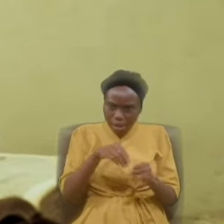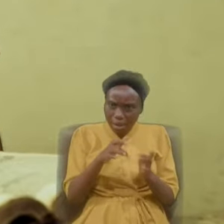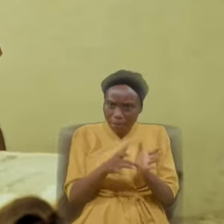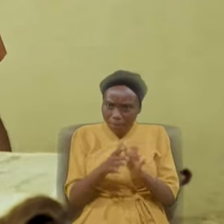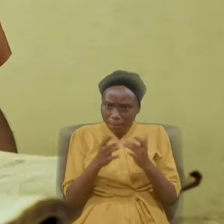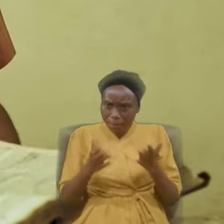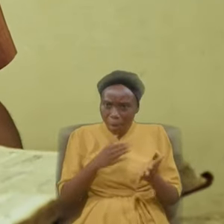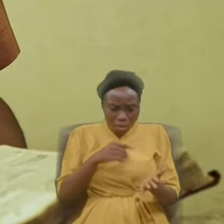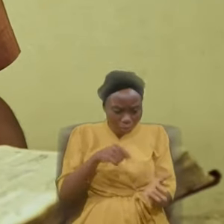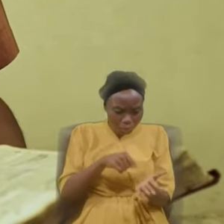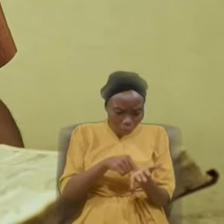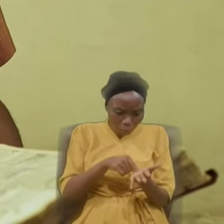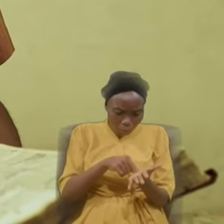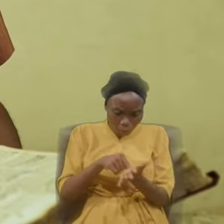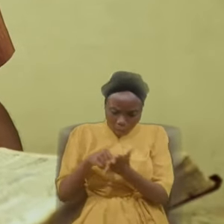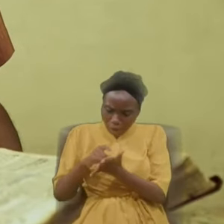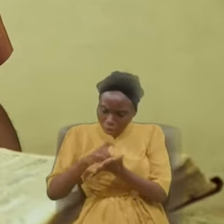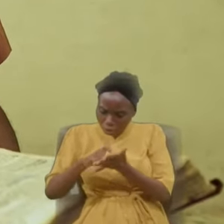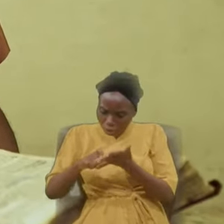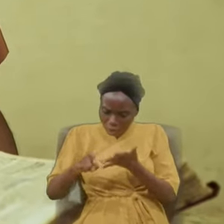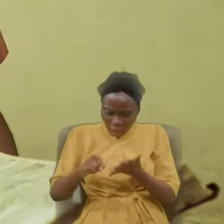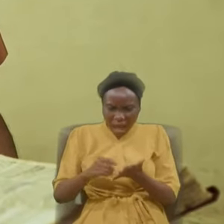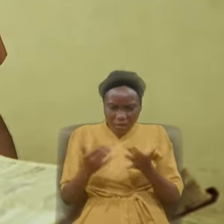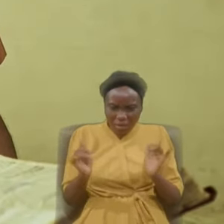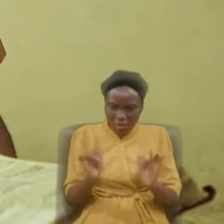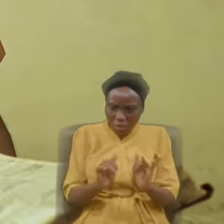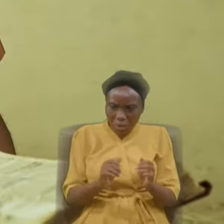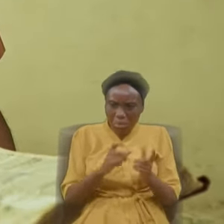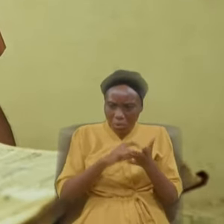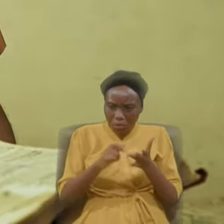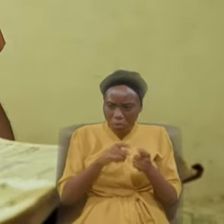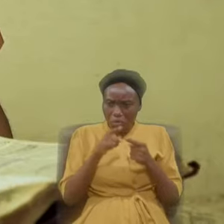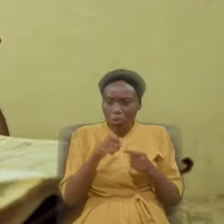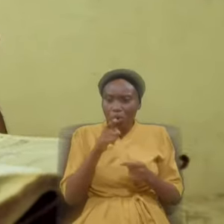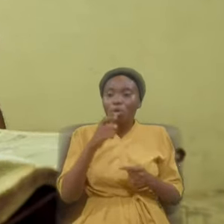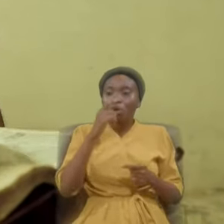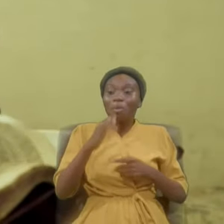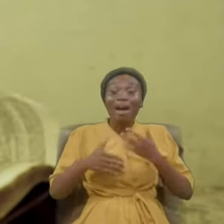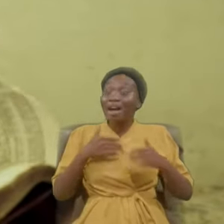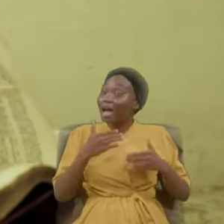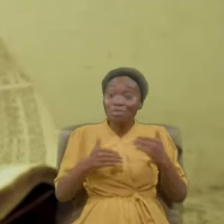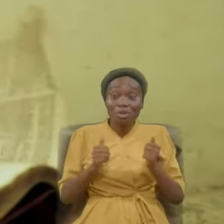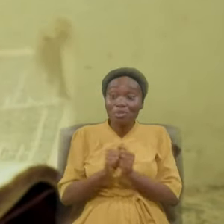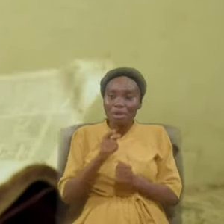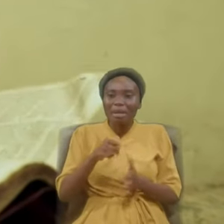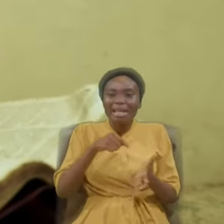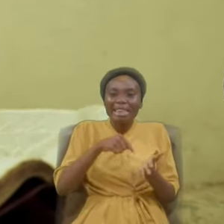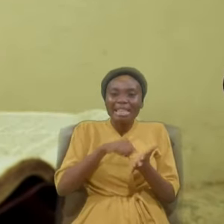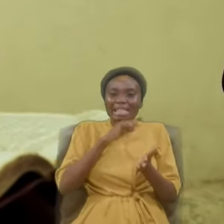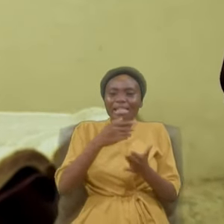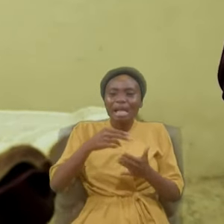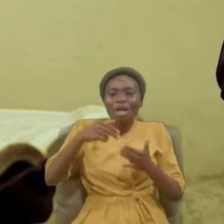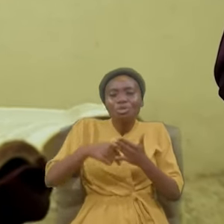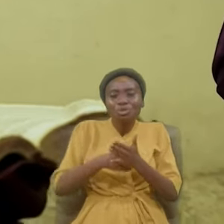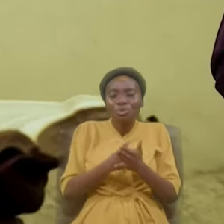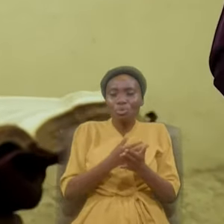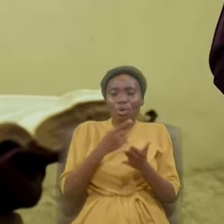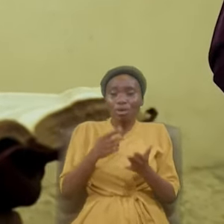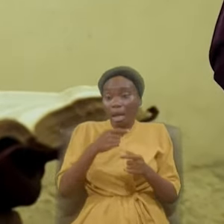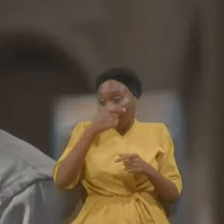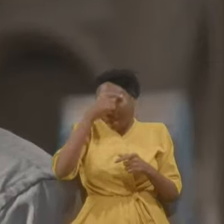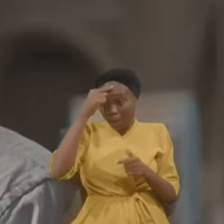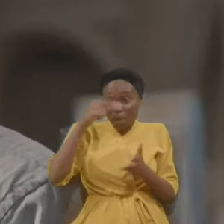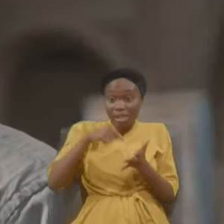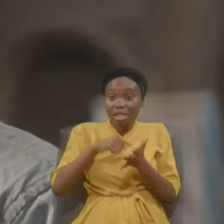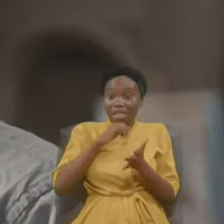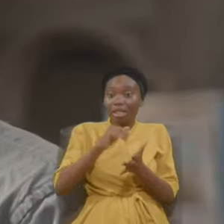and it points to the verse, and it's a very common verse to you. You must rejoice with him. This is a new discovery, because this